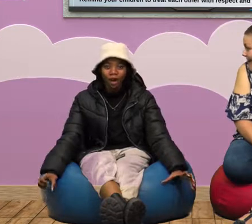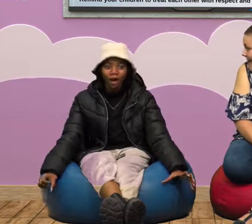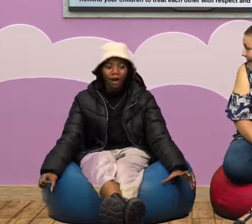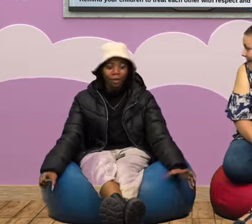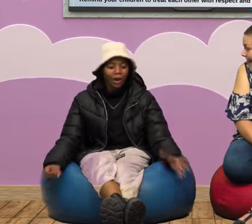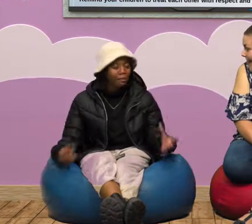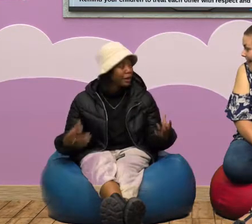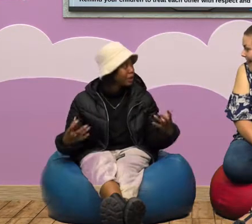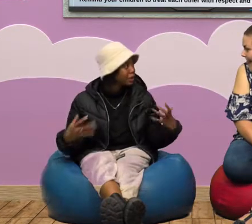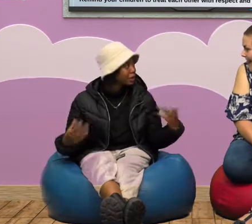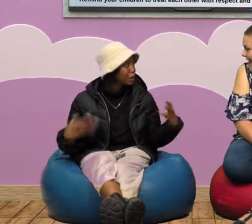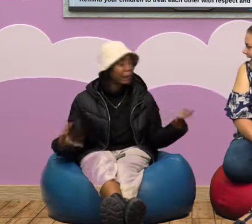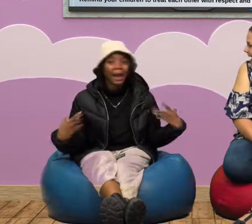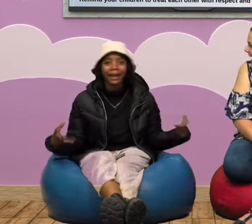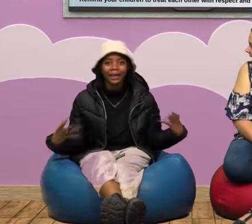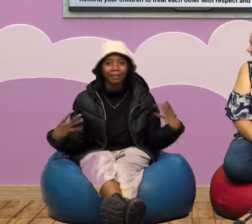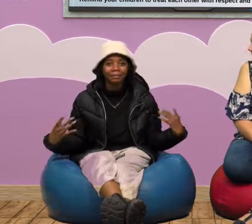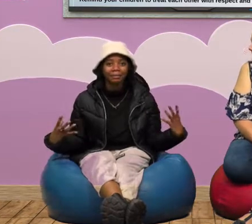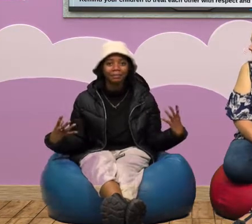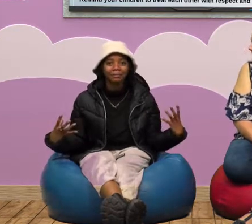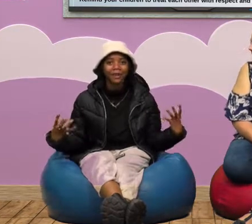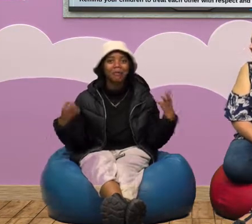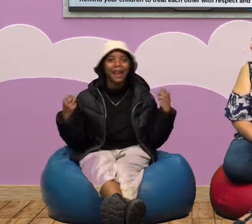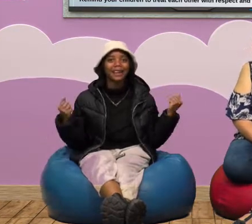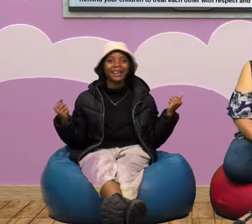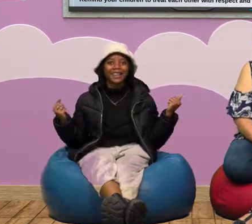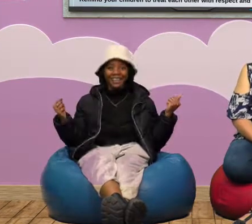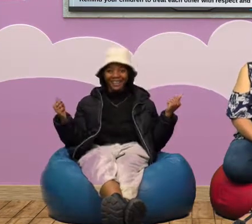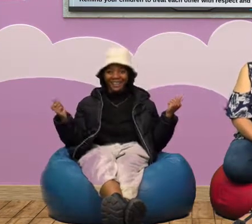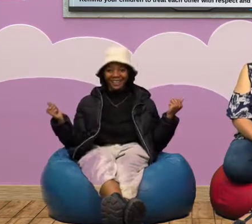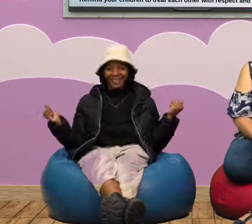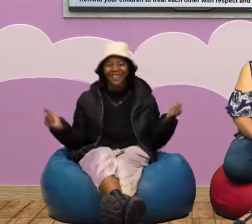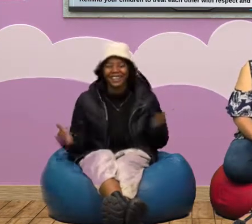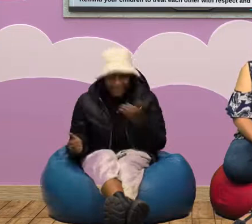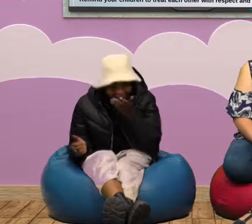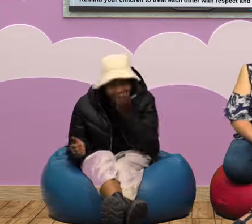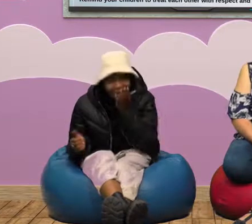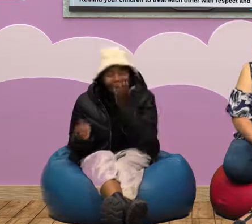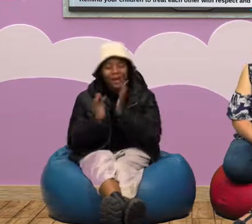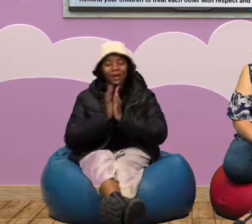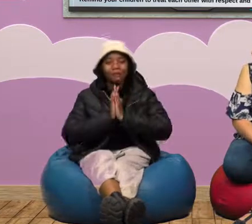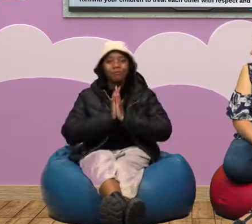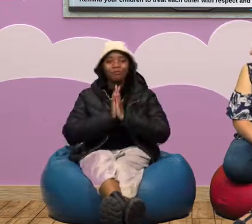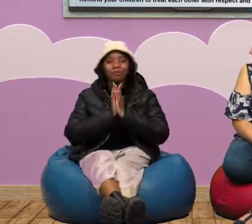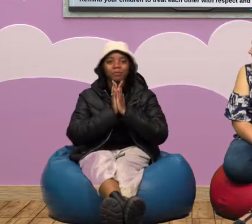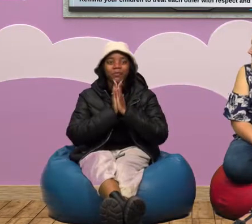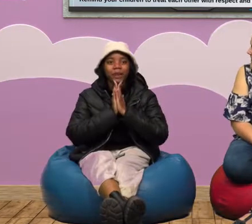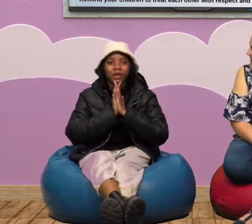Why am I not? Black. Black. White.